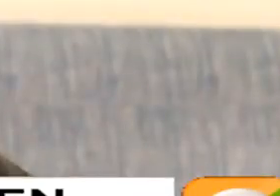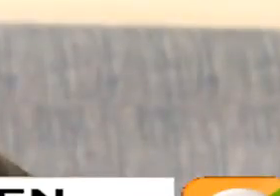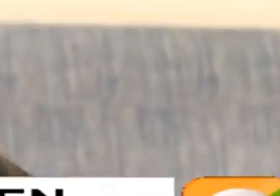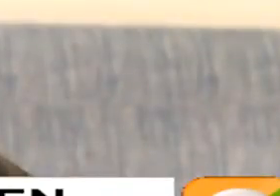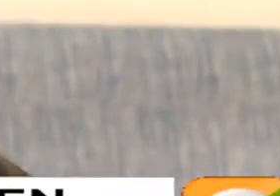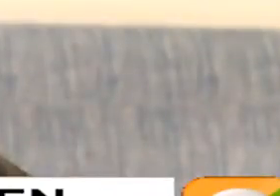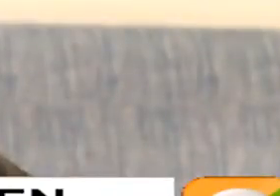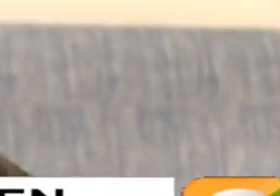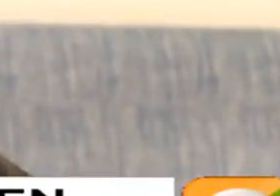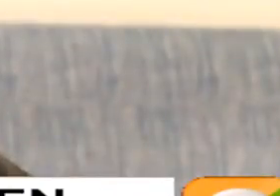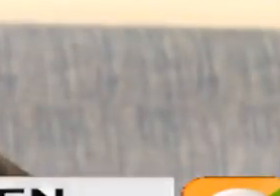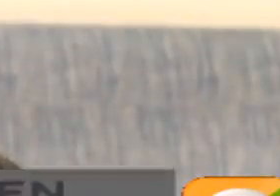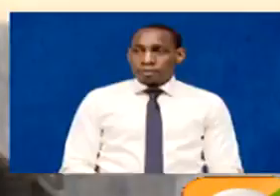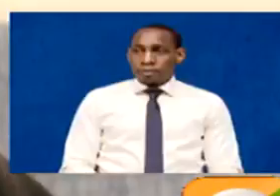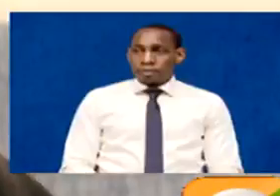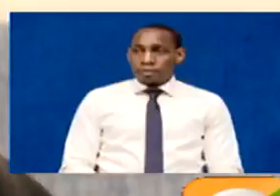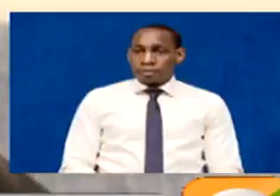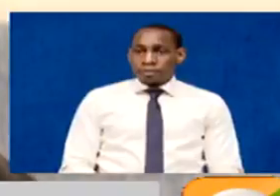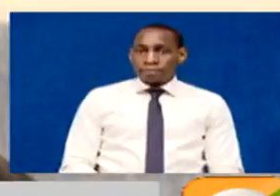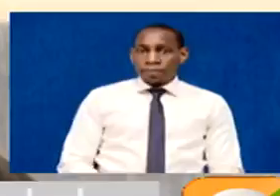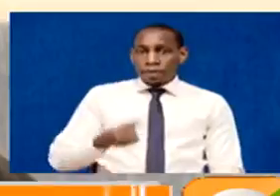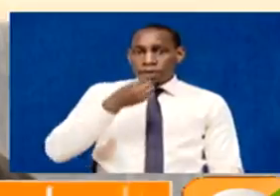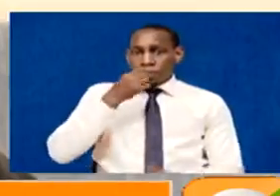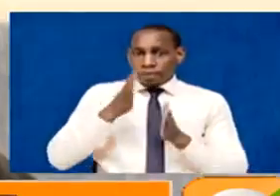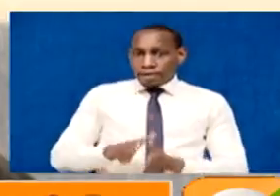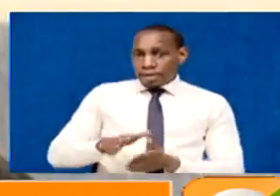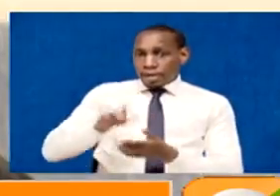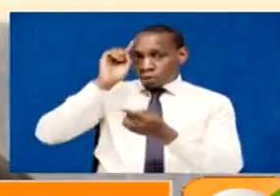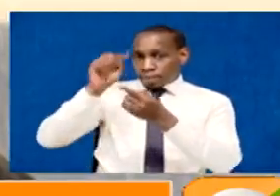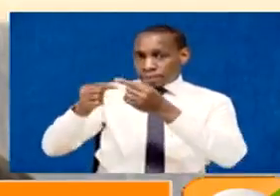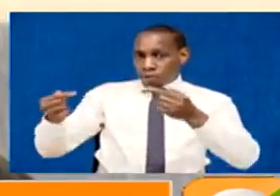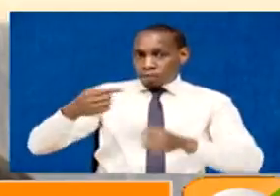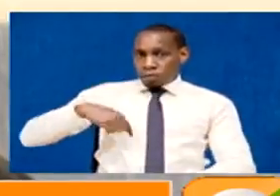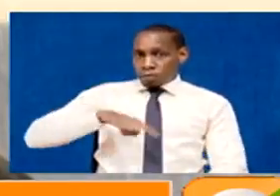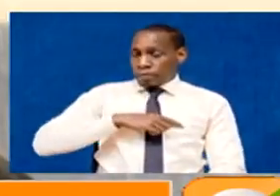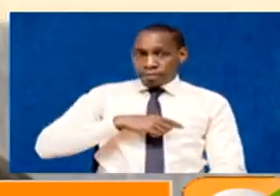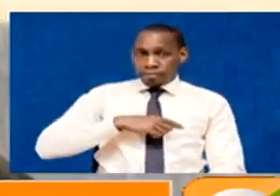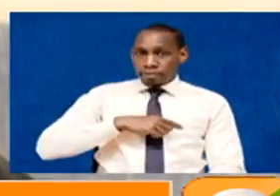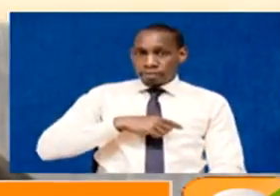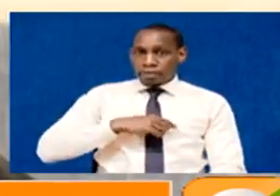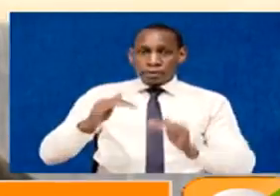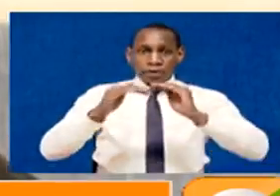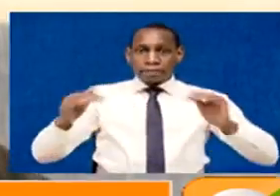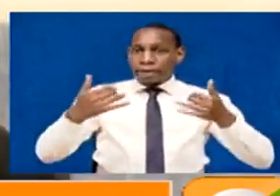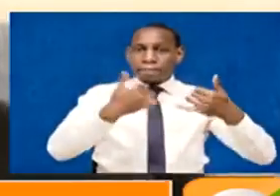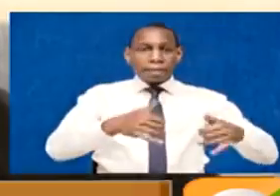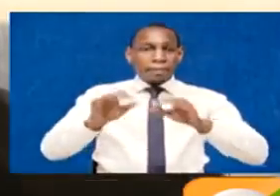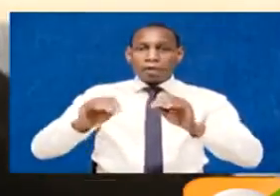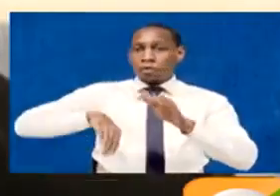That's a referee from Algeria. He came with a fixed mind against us. That's not the way we say the fair play in